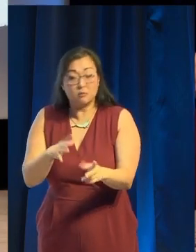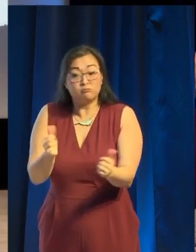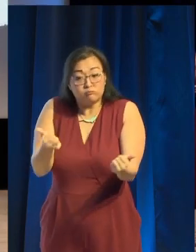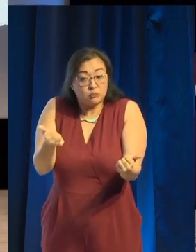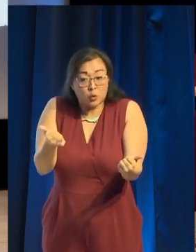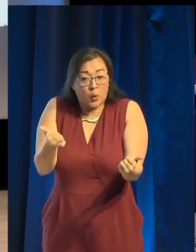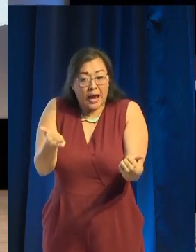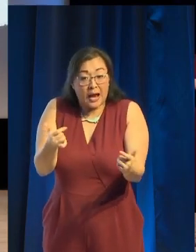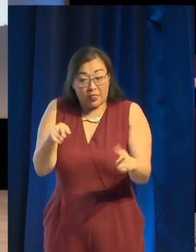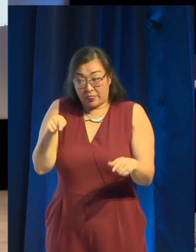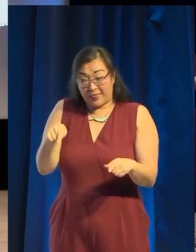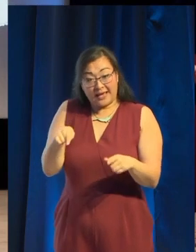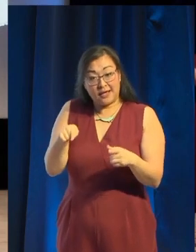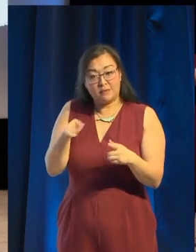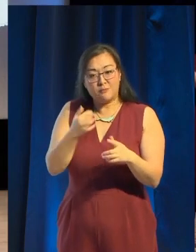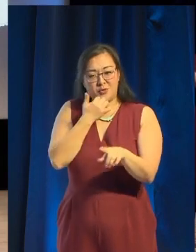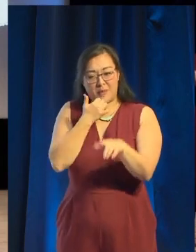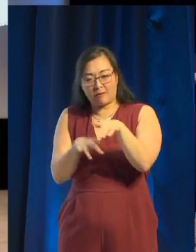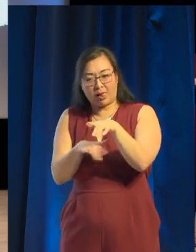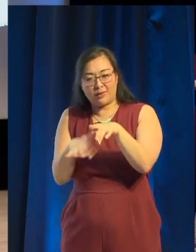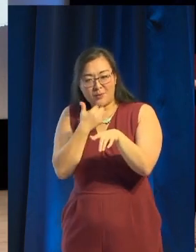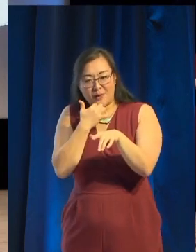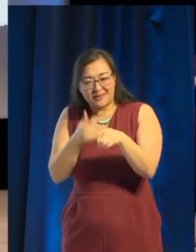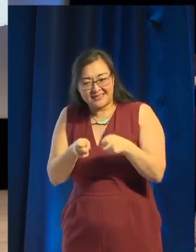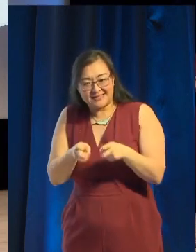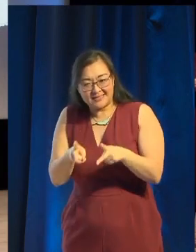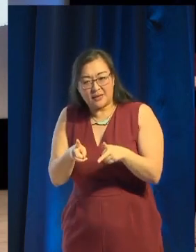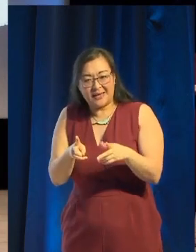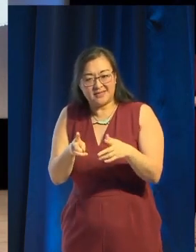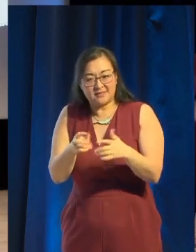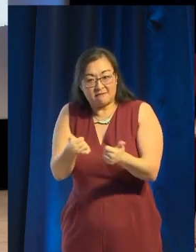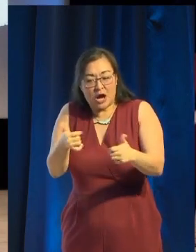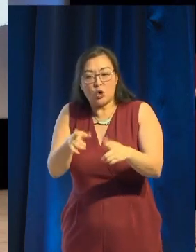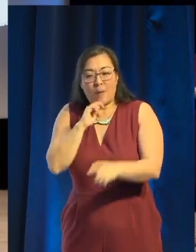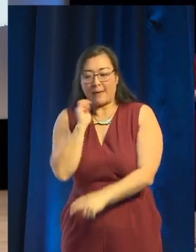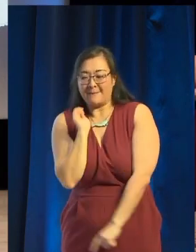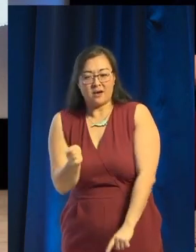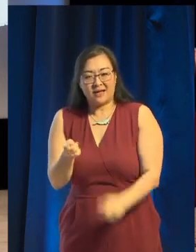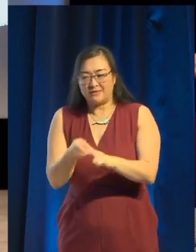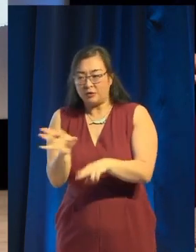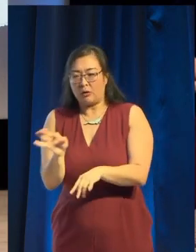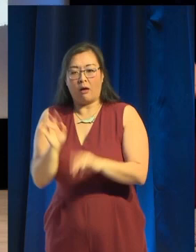the numerical system is on hold, and you're not penalized by it.